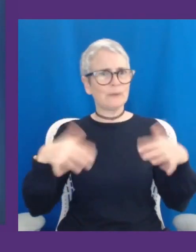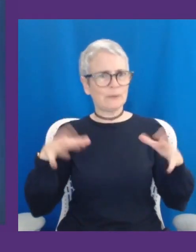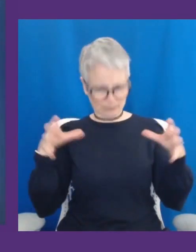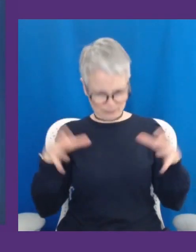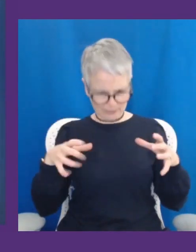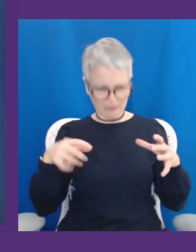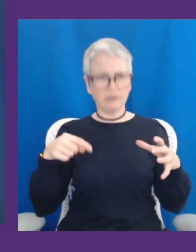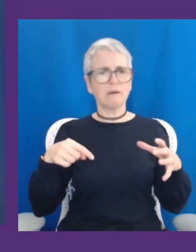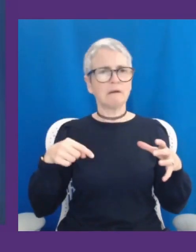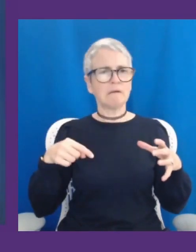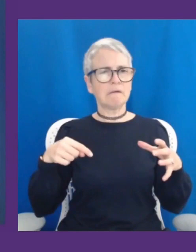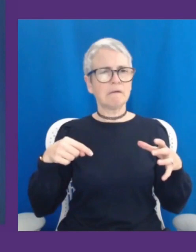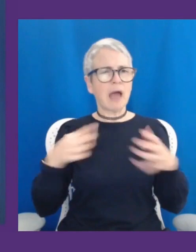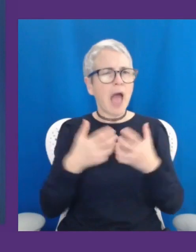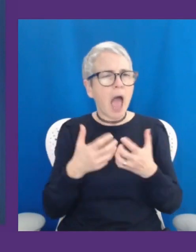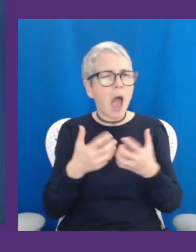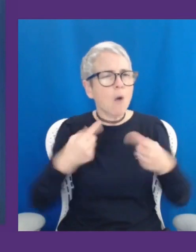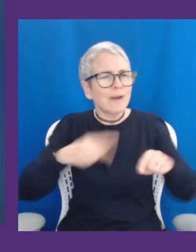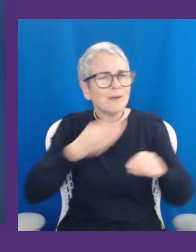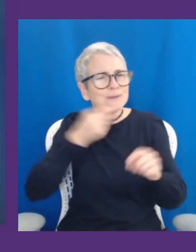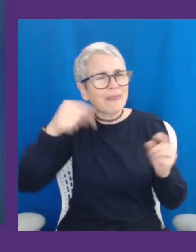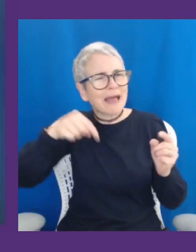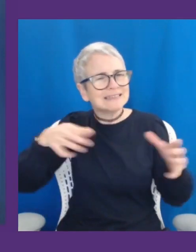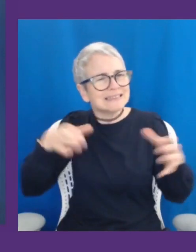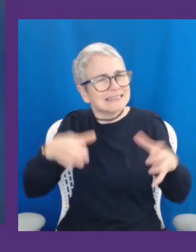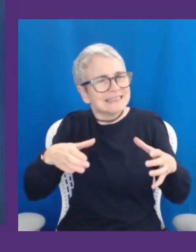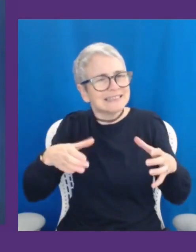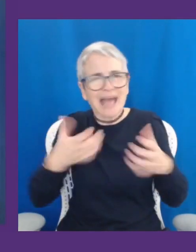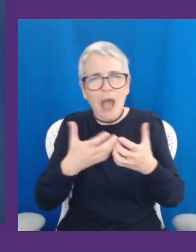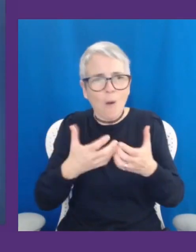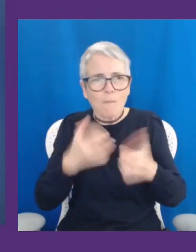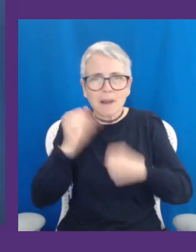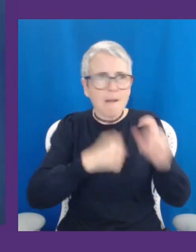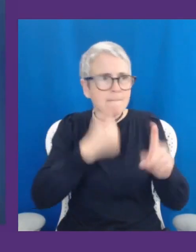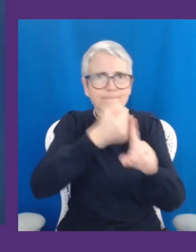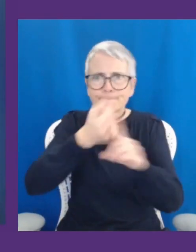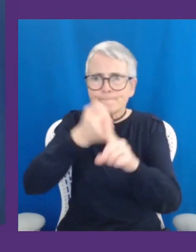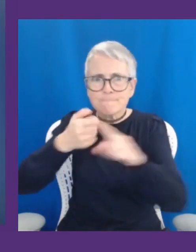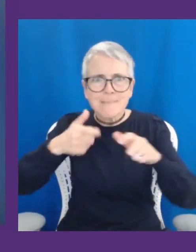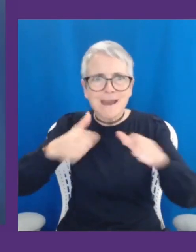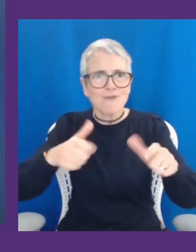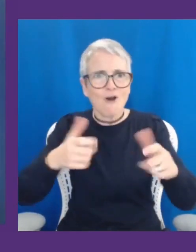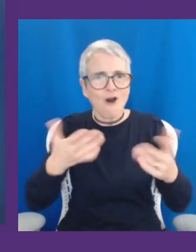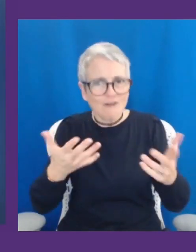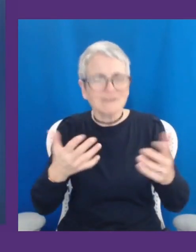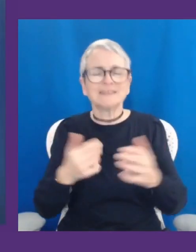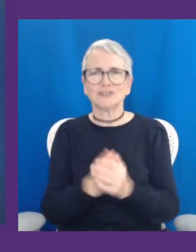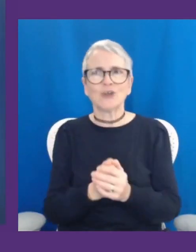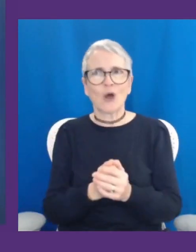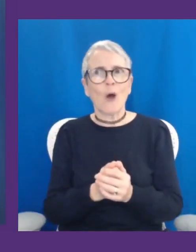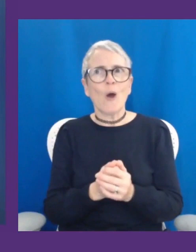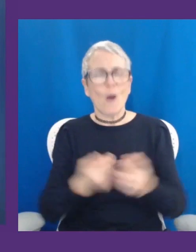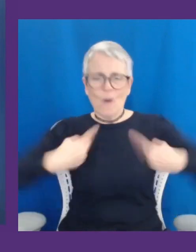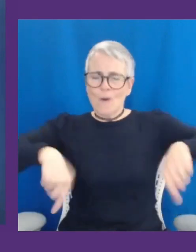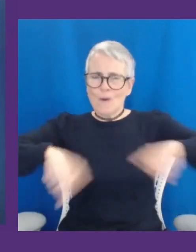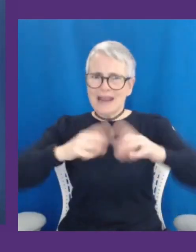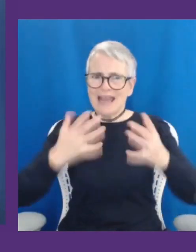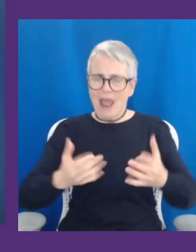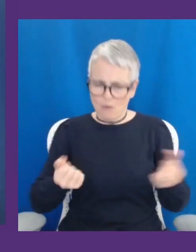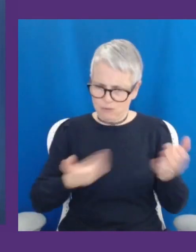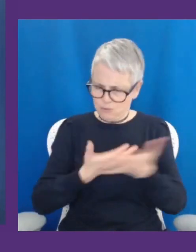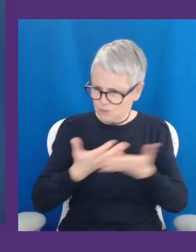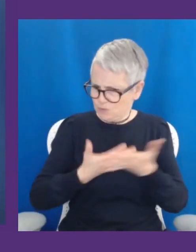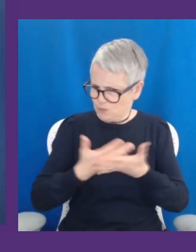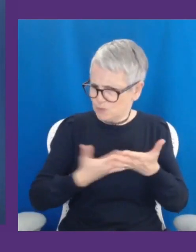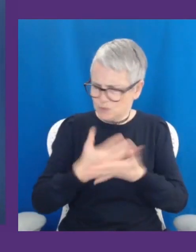do we use this community to deliver impact? So we're having the really hard conversations with ourselves. You know, what we thought we